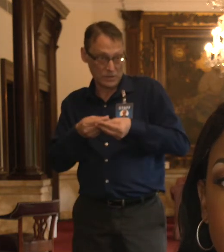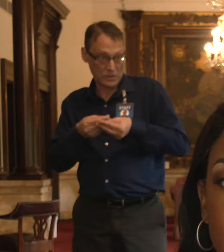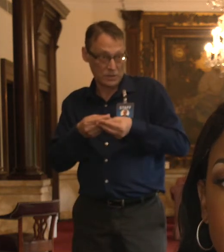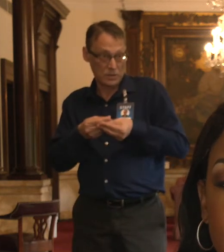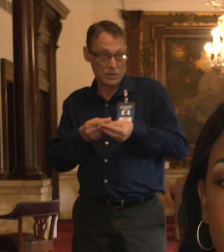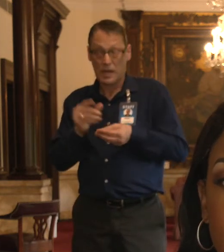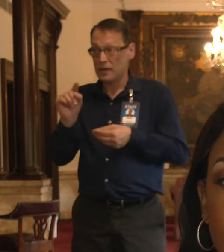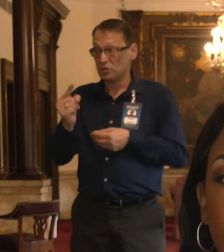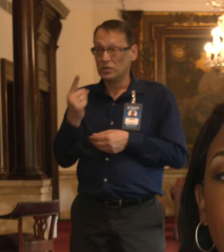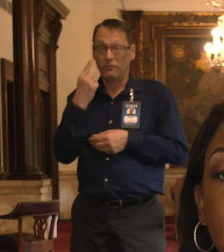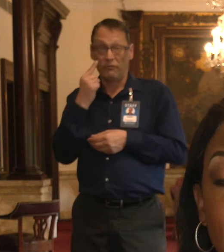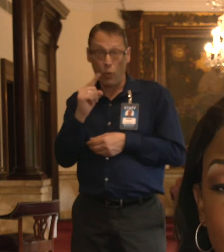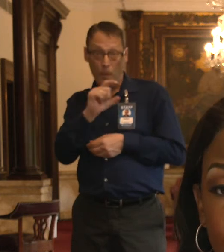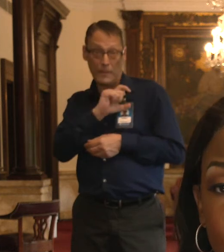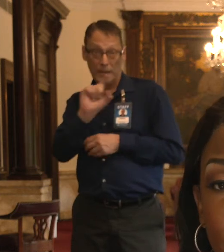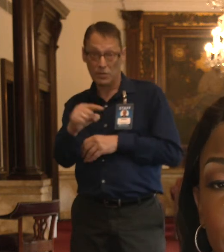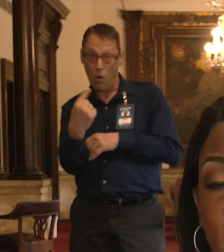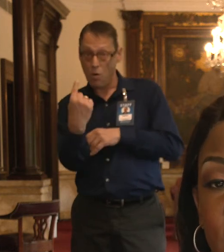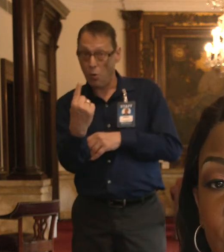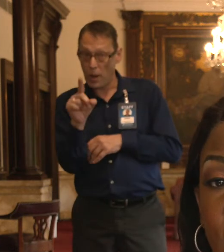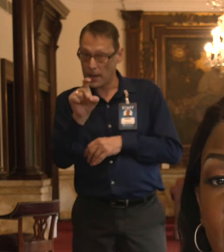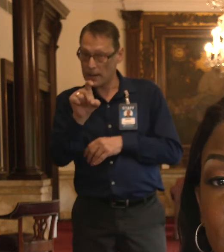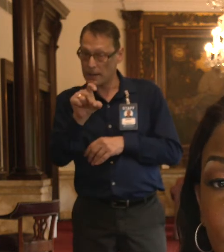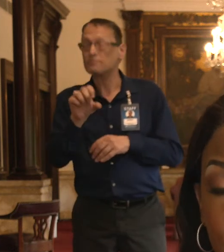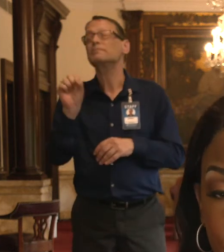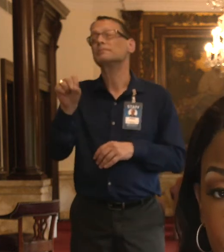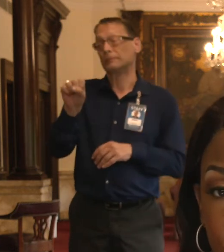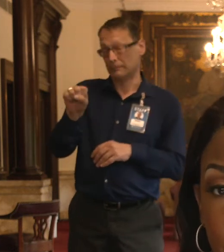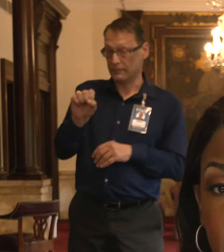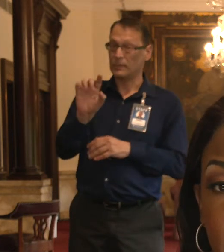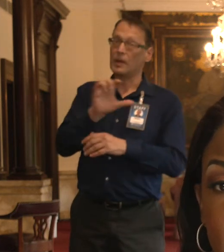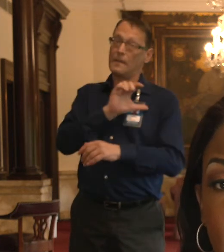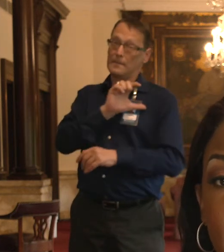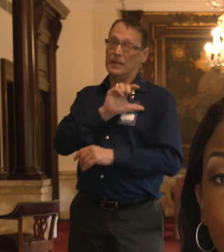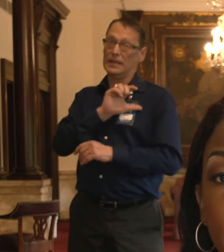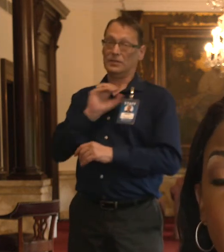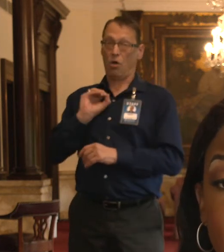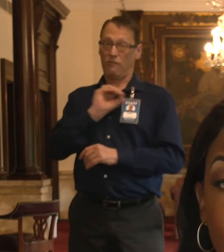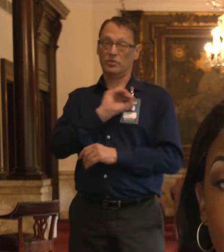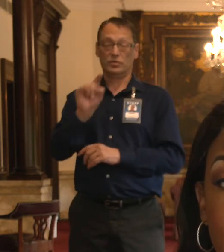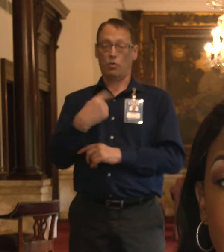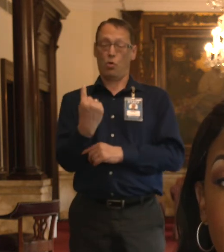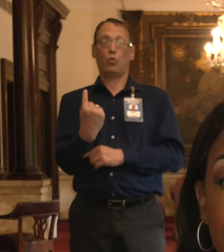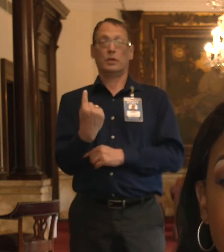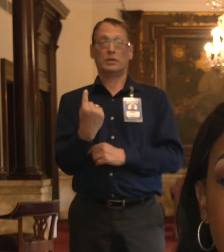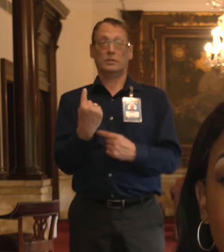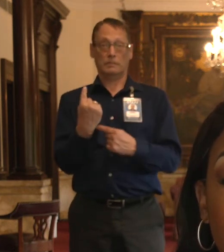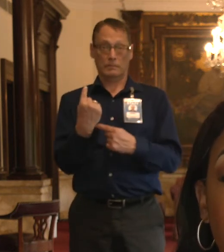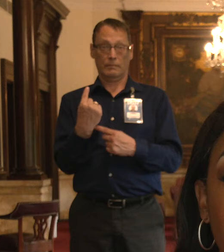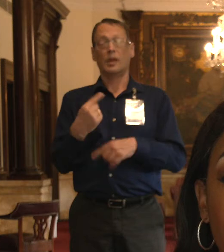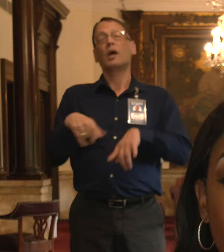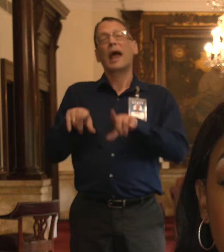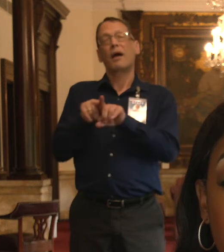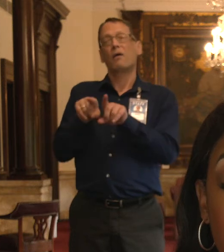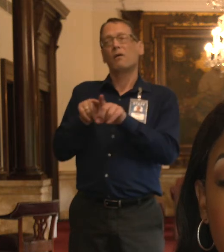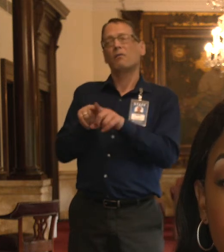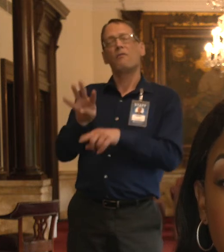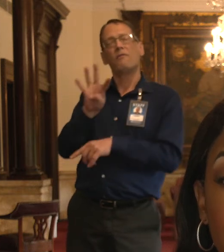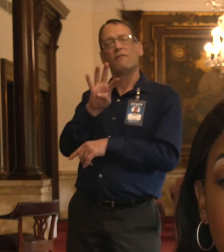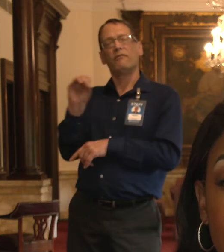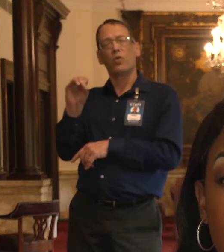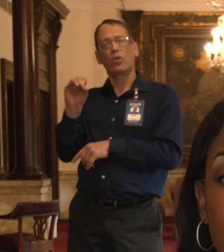exclusively for police? Yes, those open positions are exclusively for police, and we also have to take into account there are about